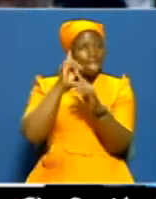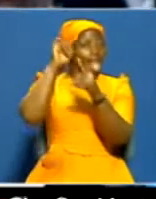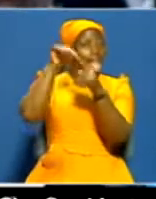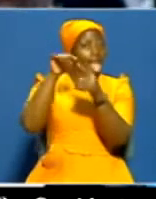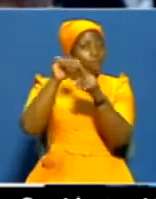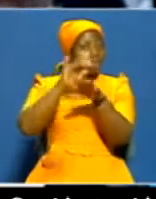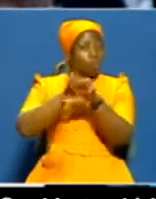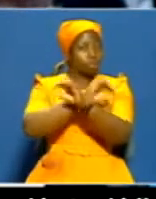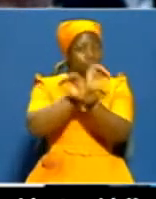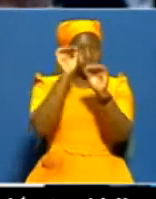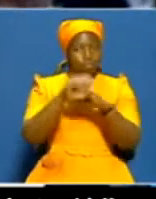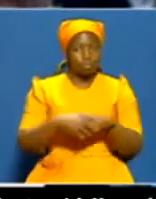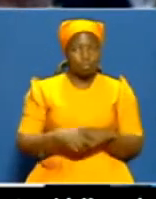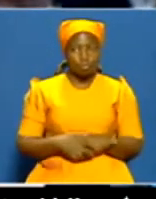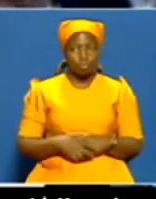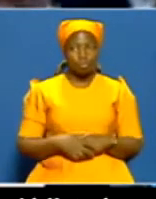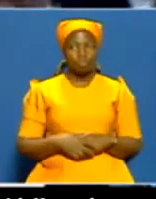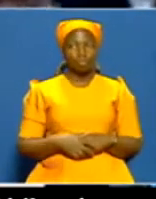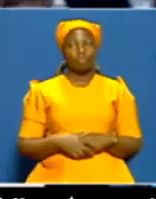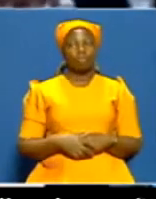submissions.